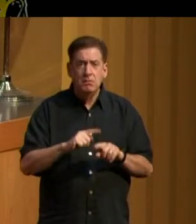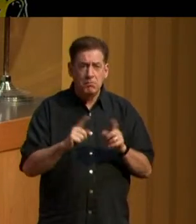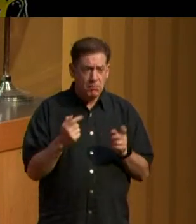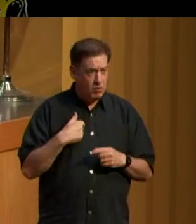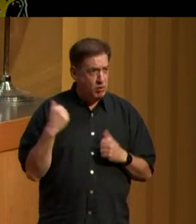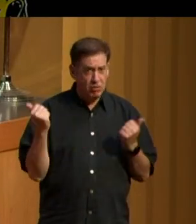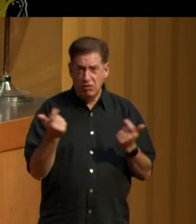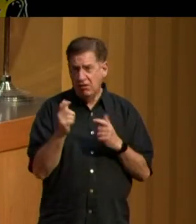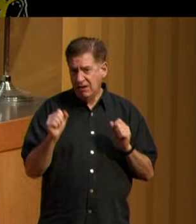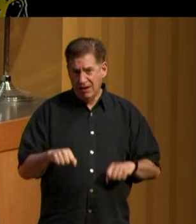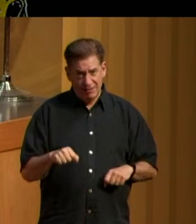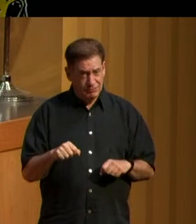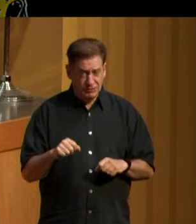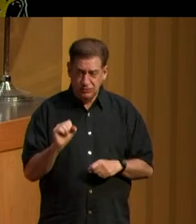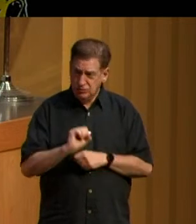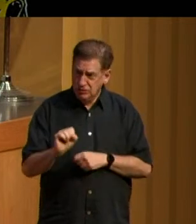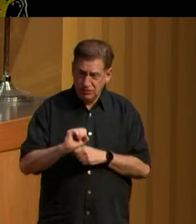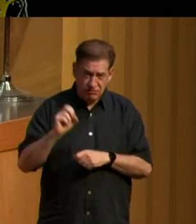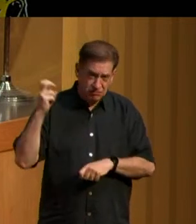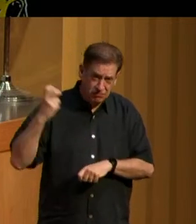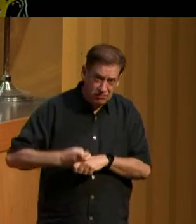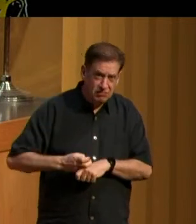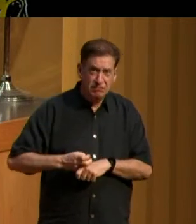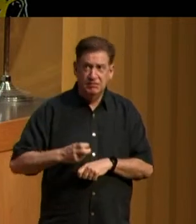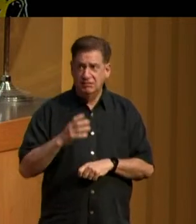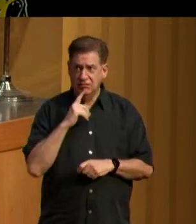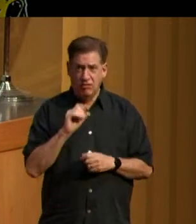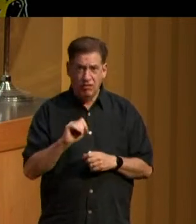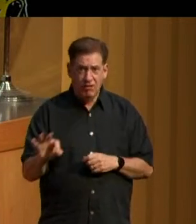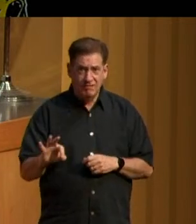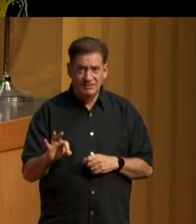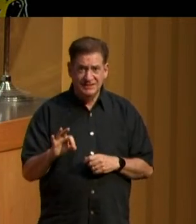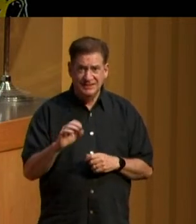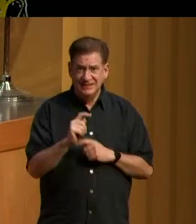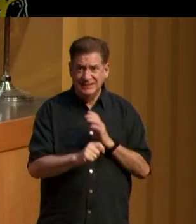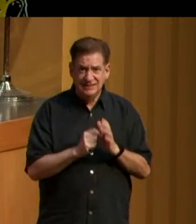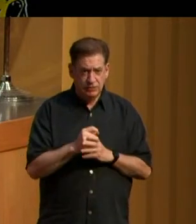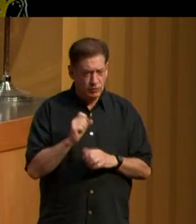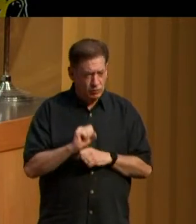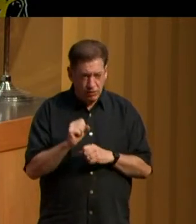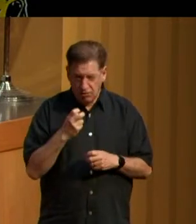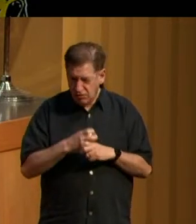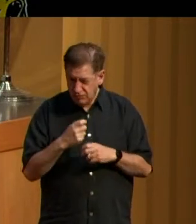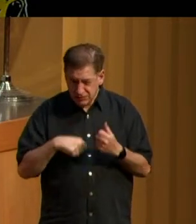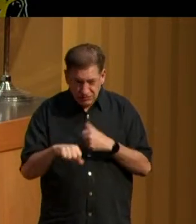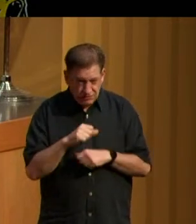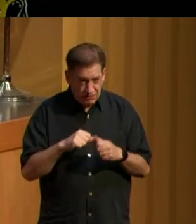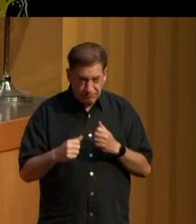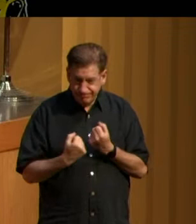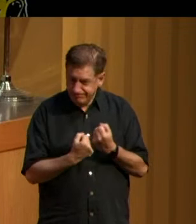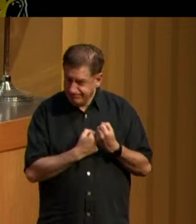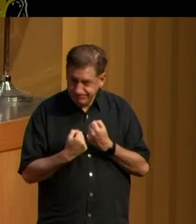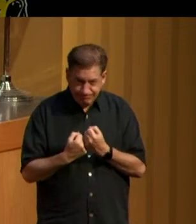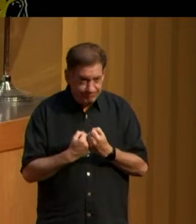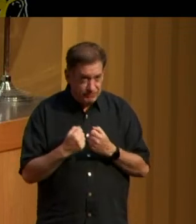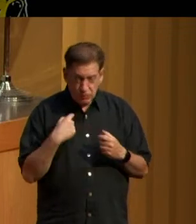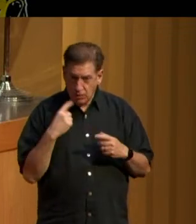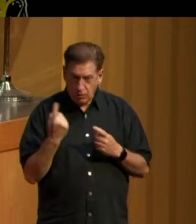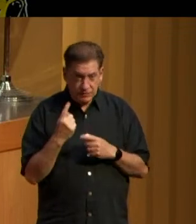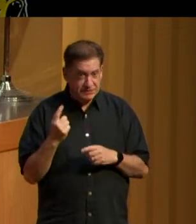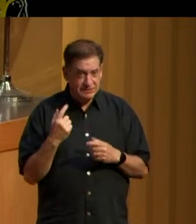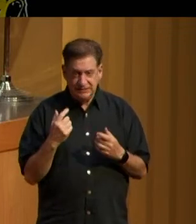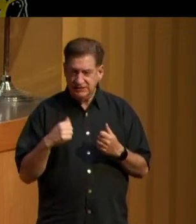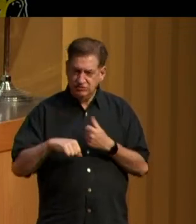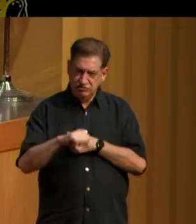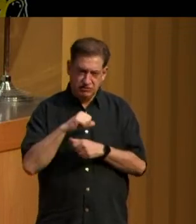all able to bust our butts in the off season, and we worked just as hard for one another, whether it was the next play, the next at bat. We always had each